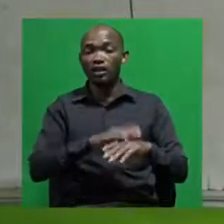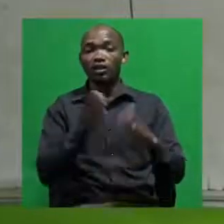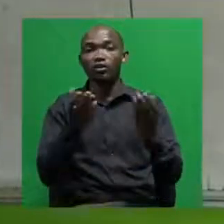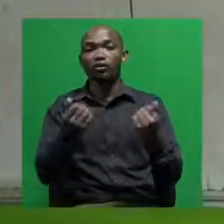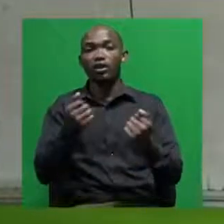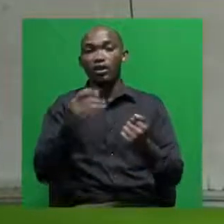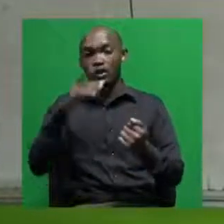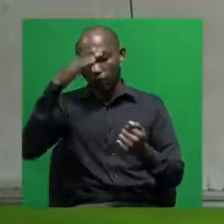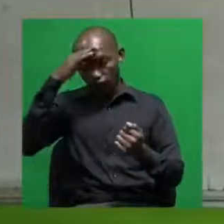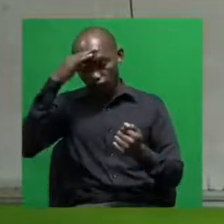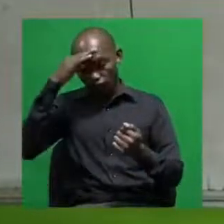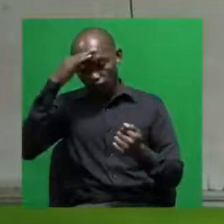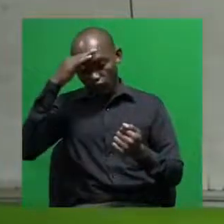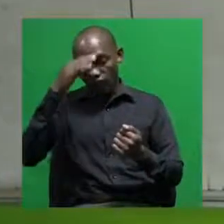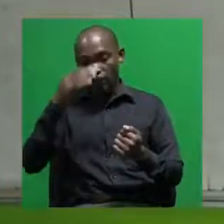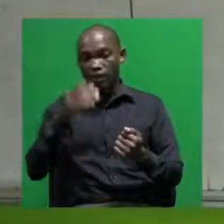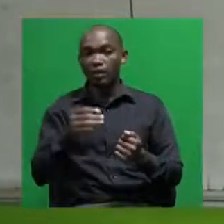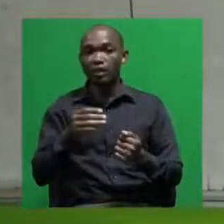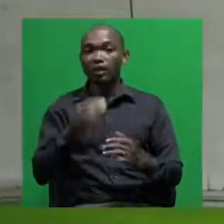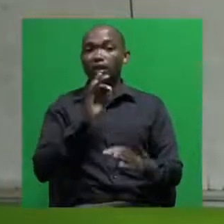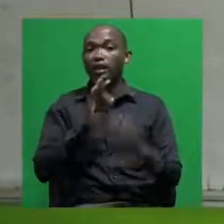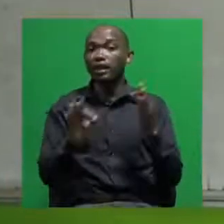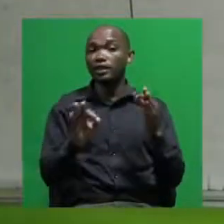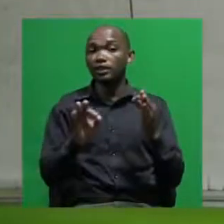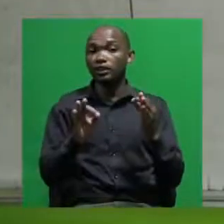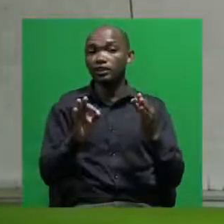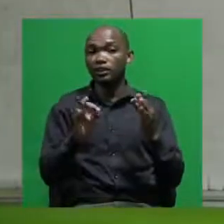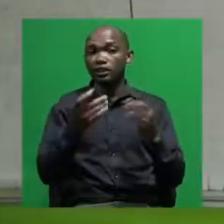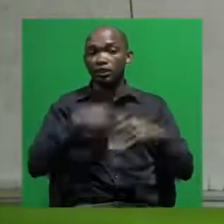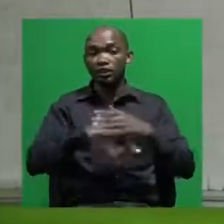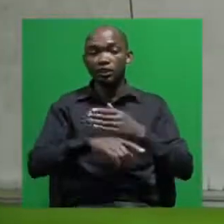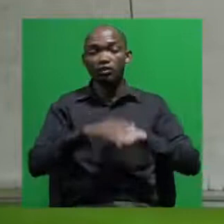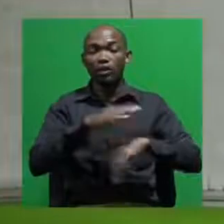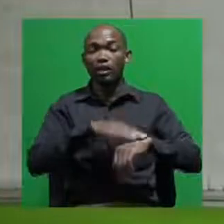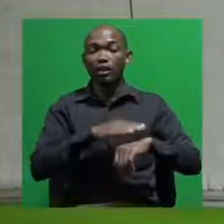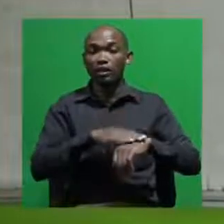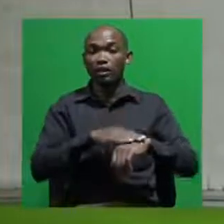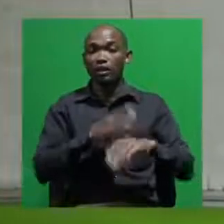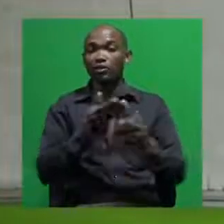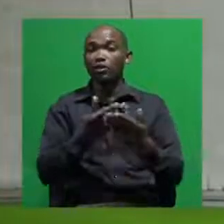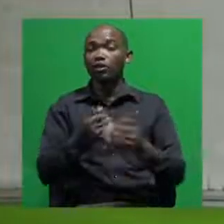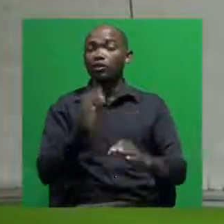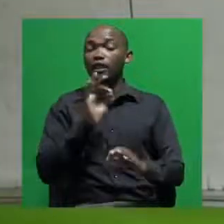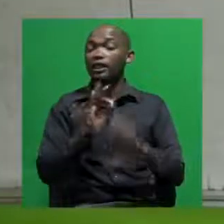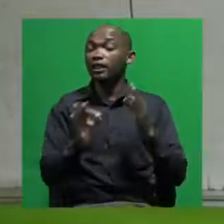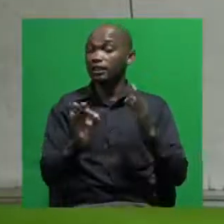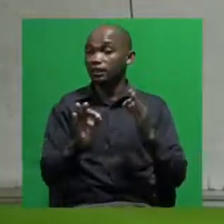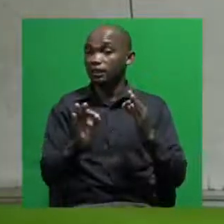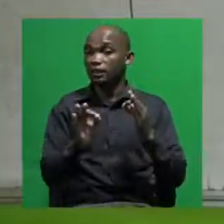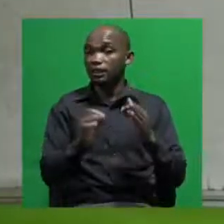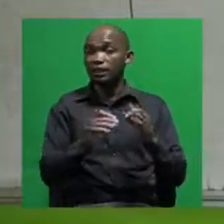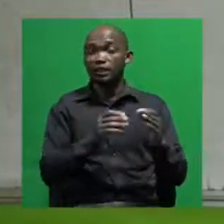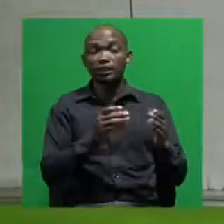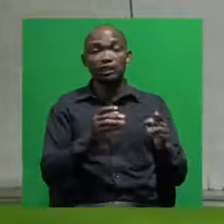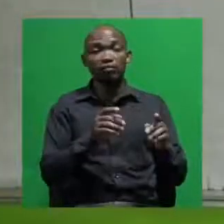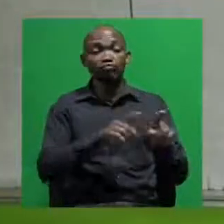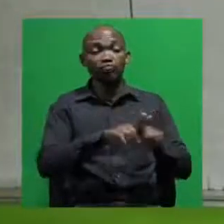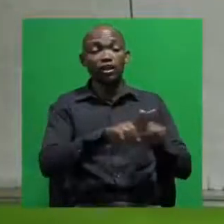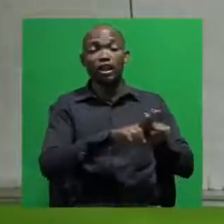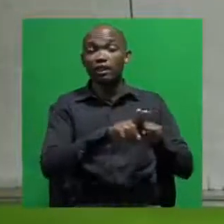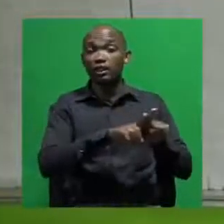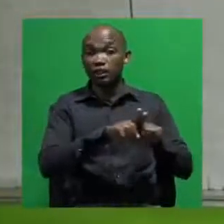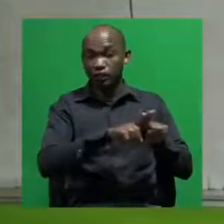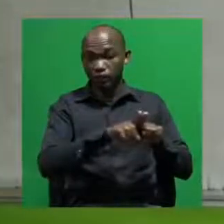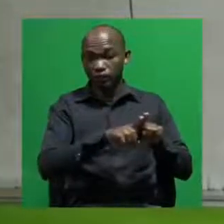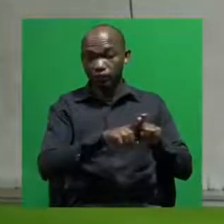some heat in our hands. Therefore, heat is related with the temperature. Heat